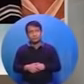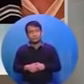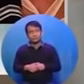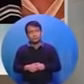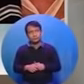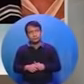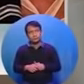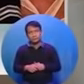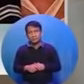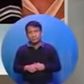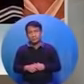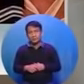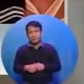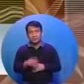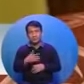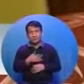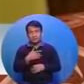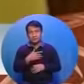Ma'am, ba't wala kang reaksyon?